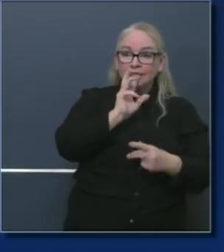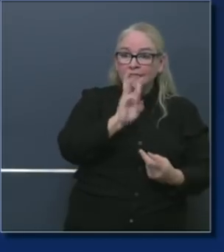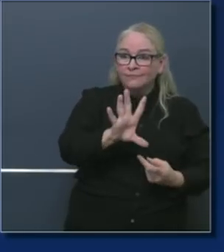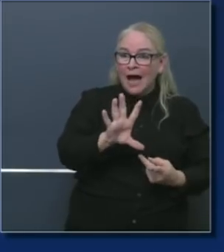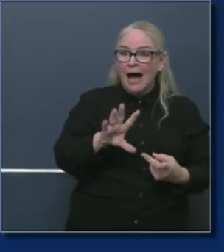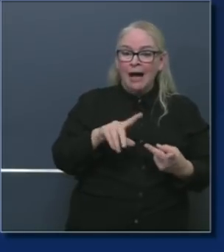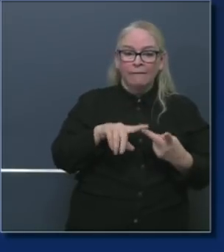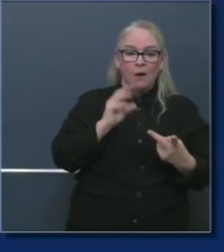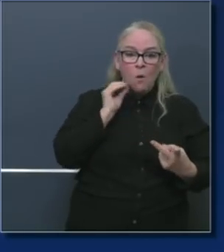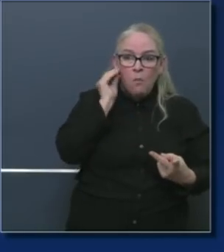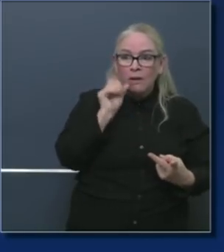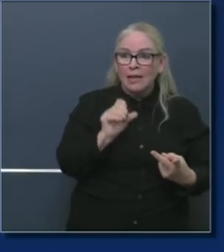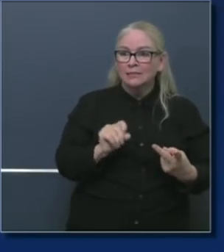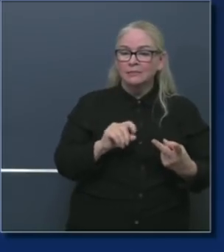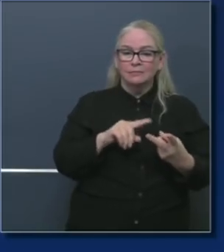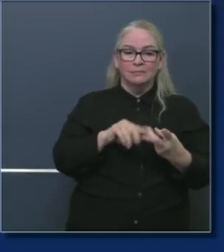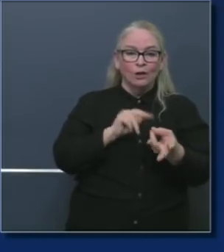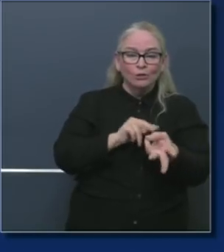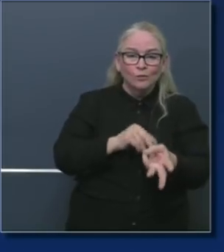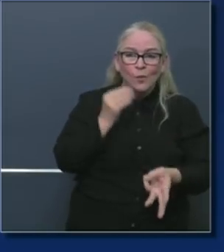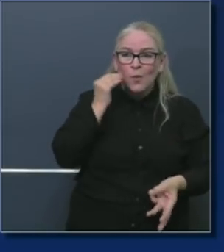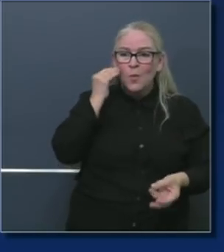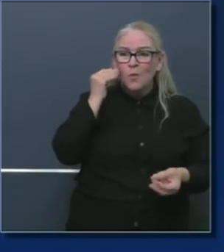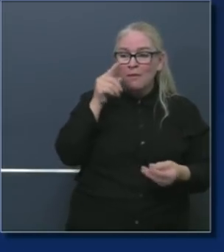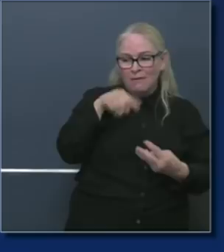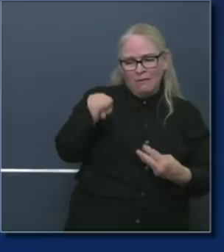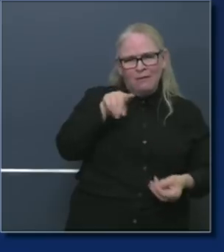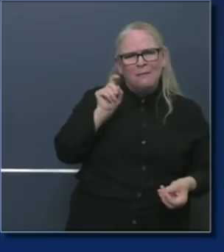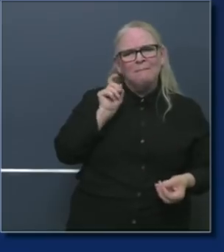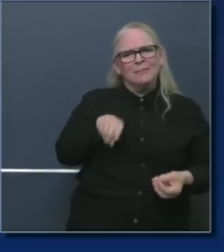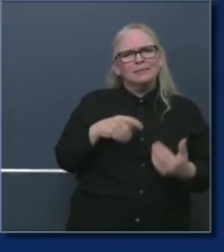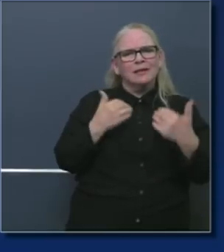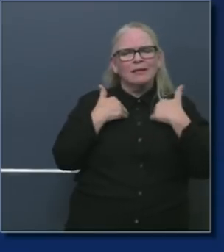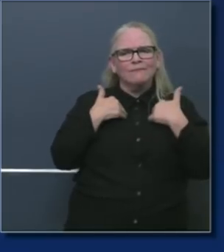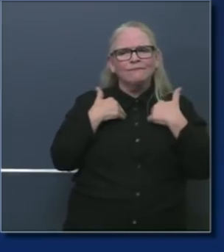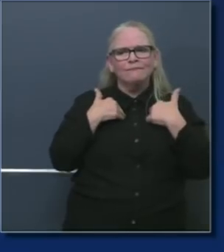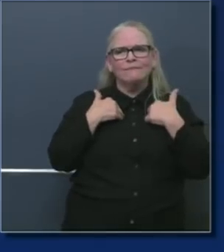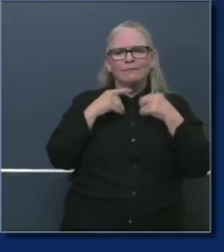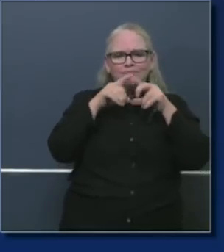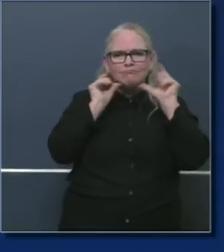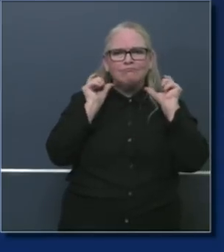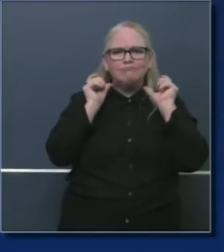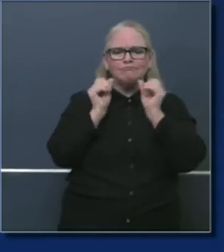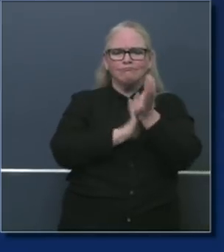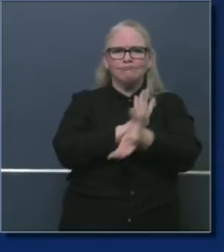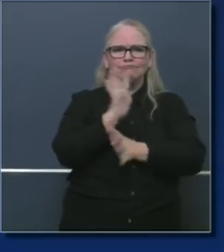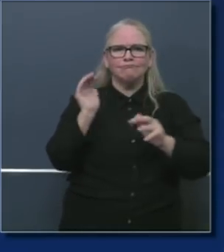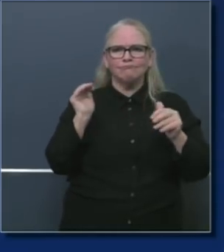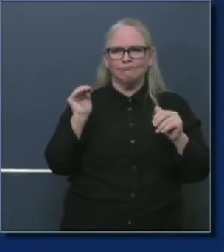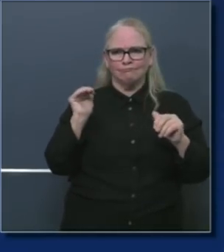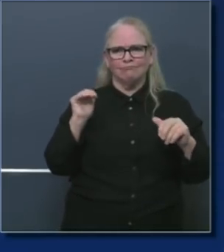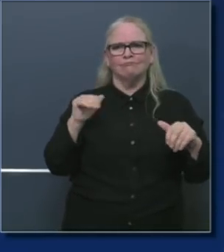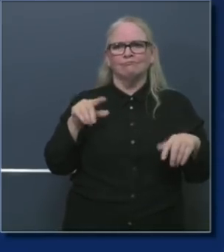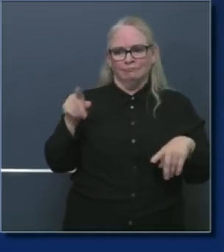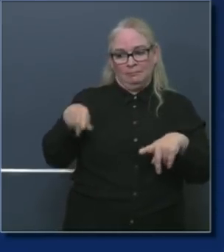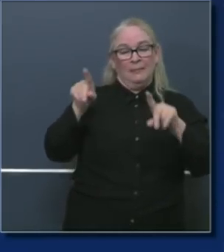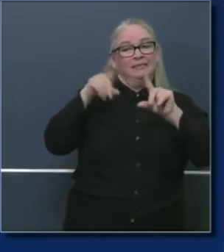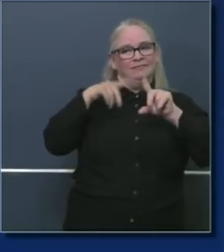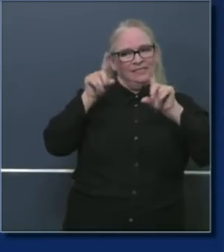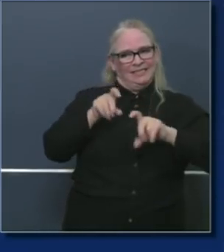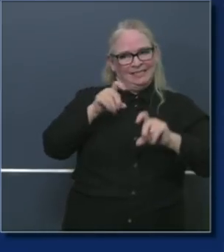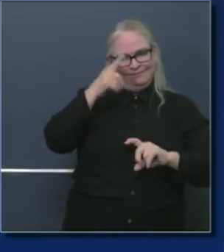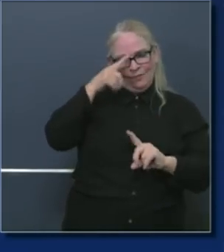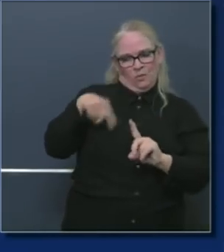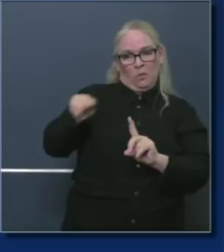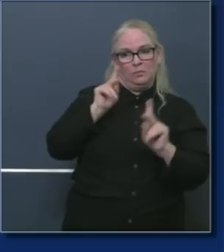care facilities must have PPE, and in order to attest for the regional variance, a public health officer must be able to say